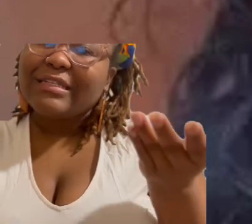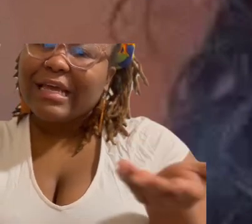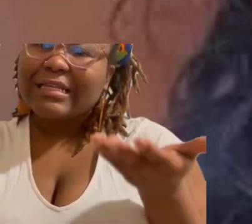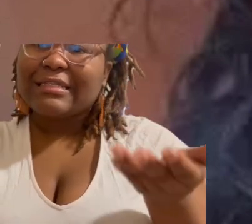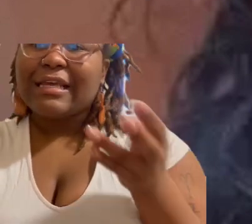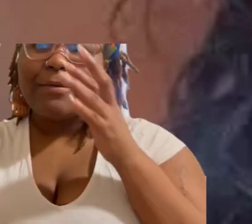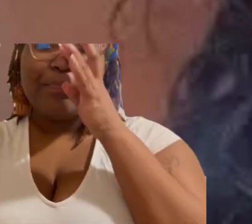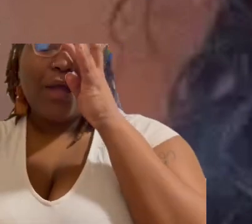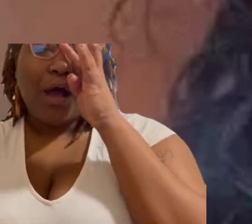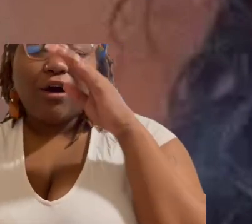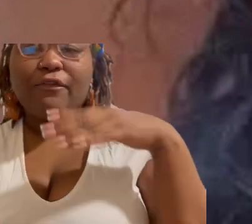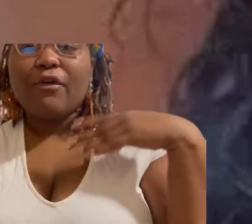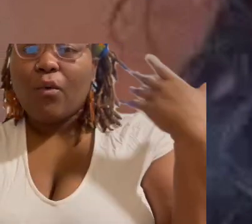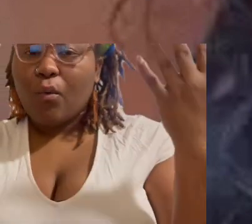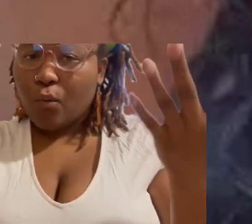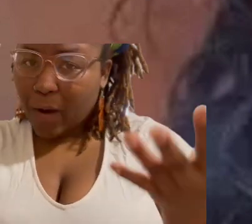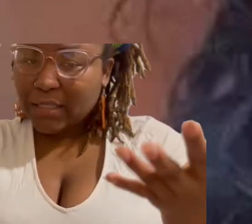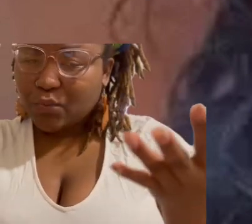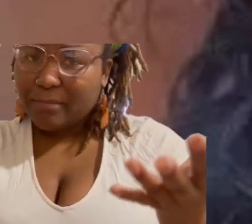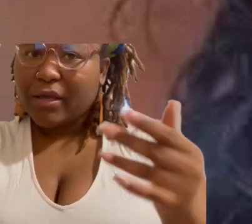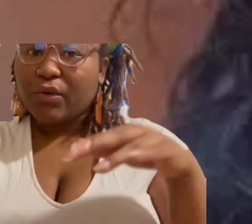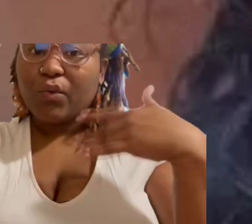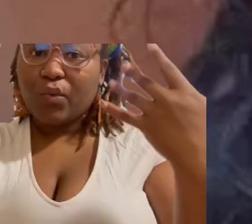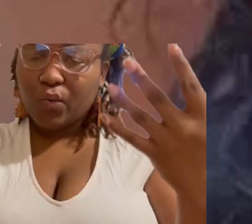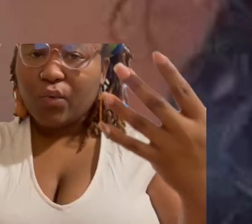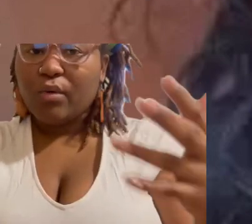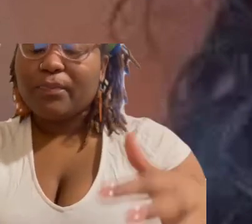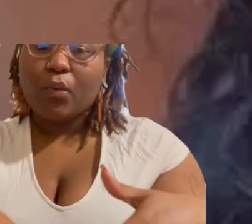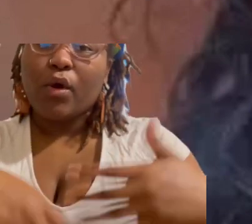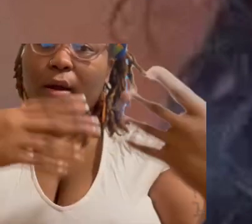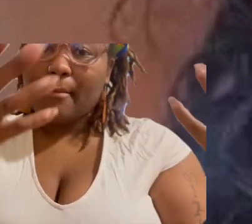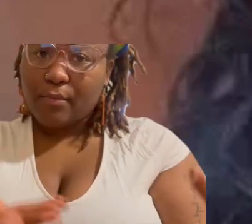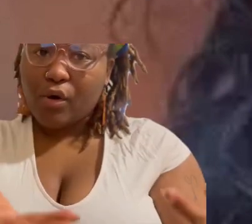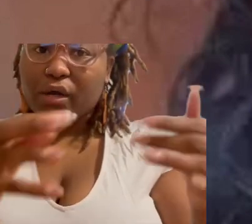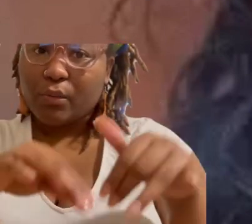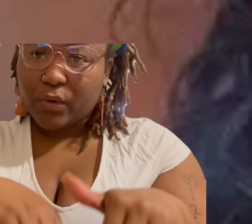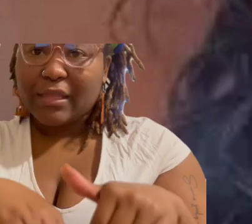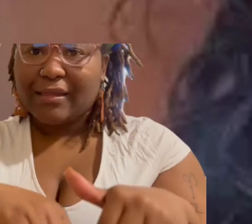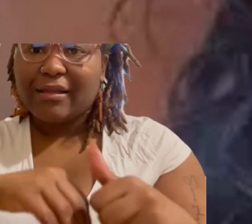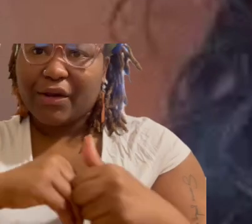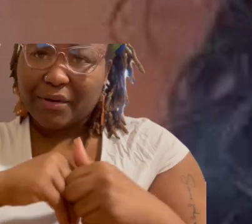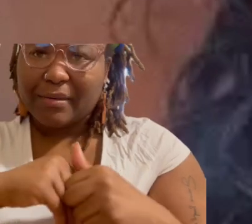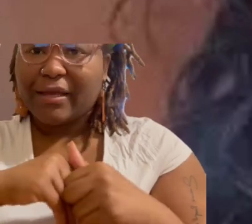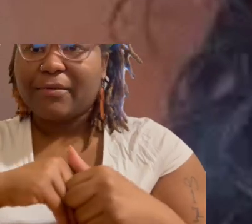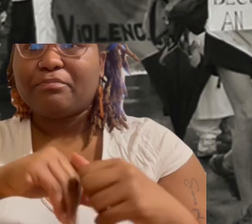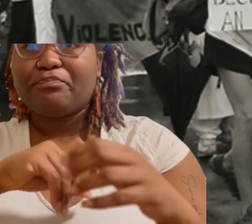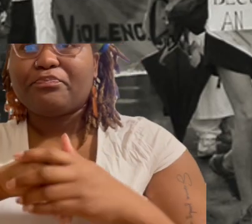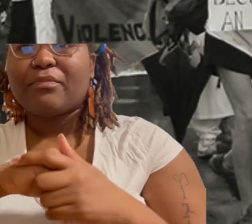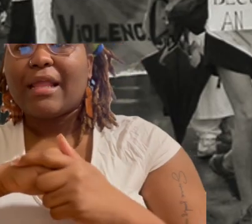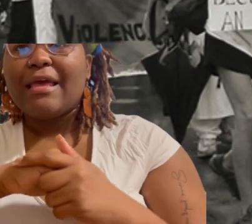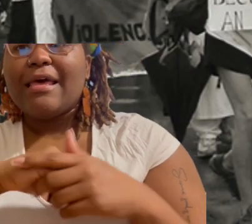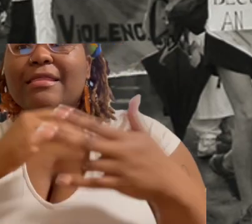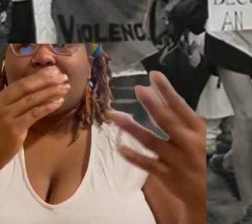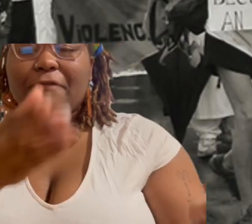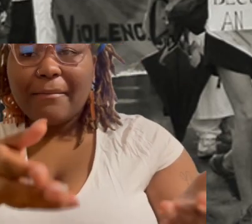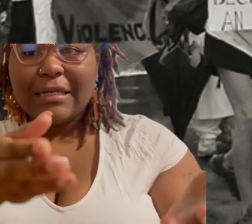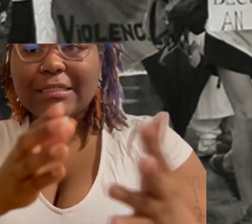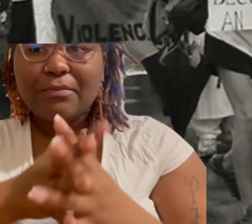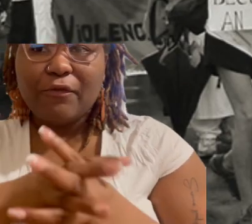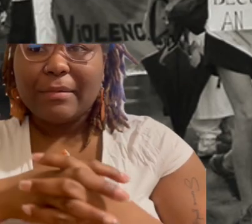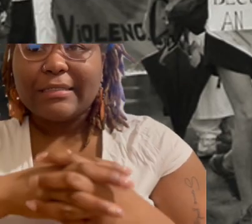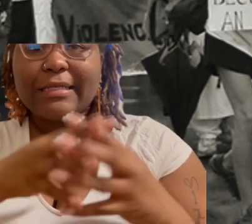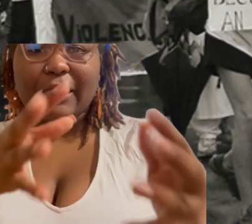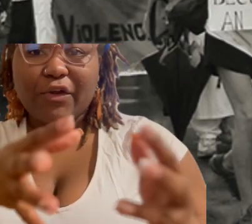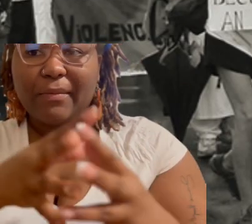would even dare say of white women who were born within the Caribbean. The